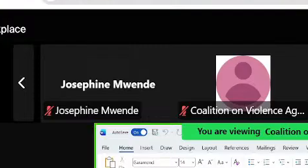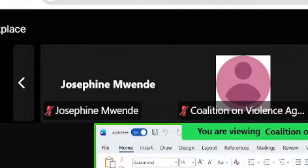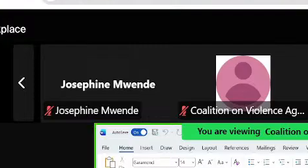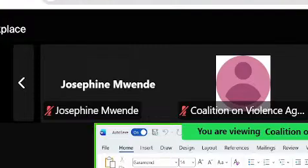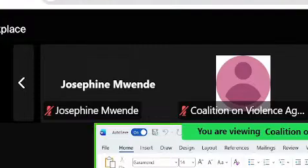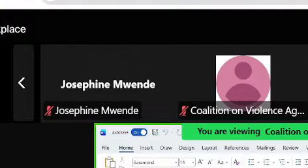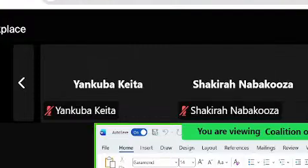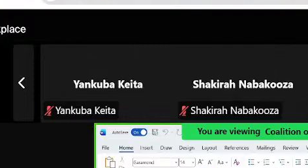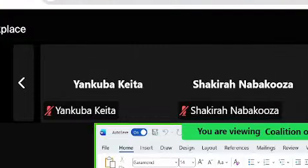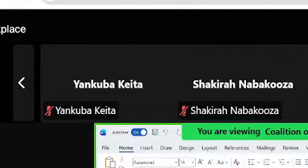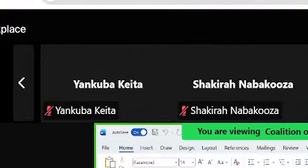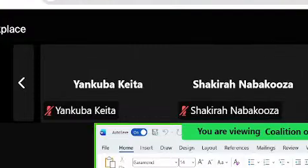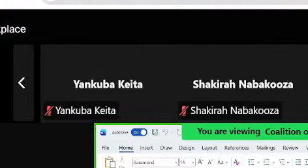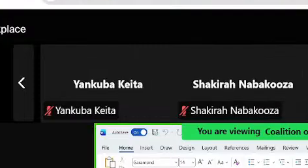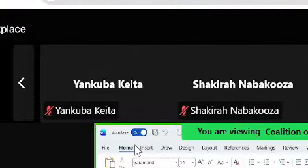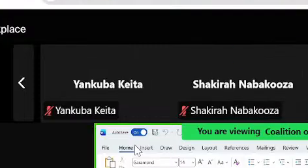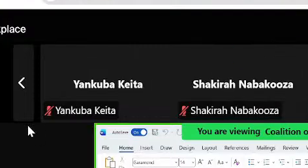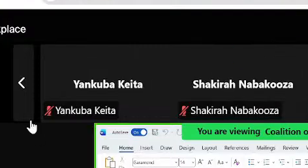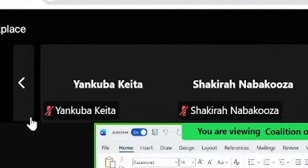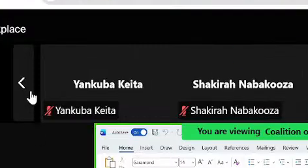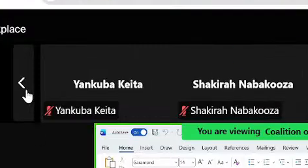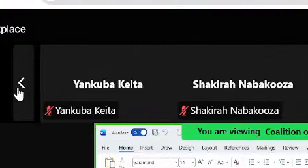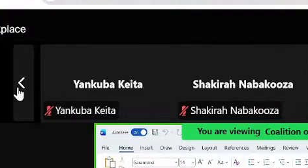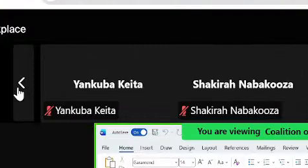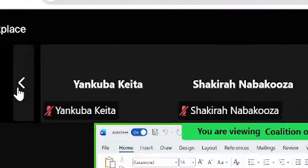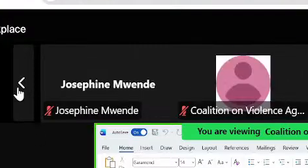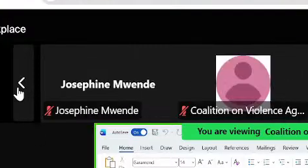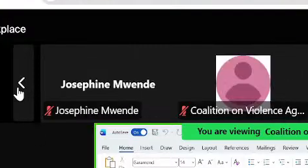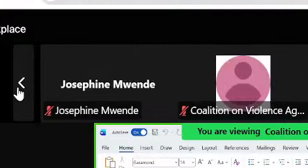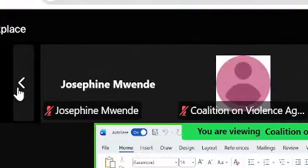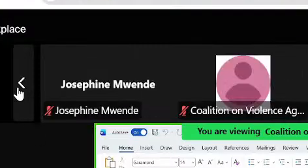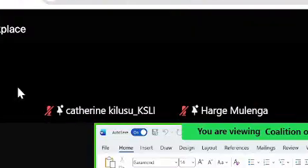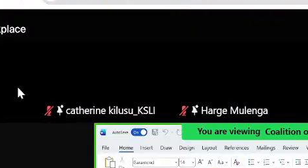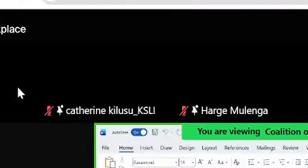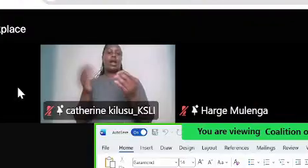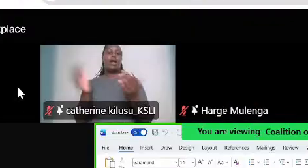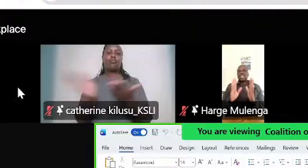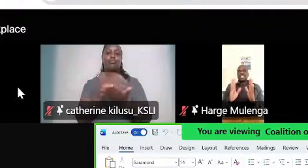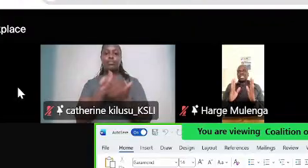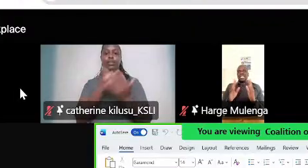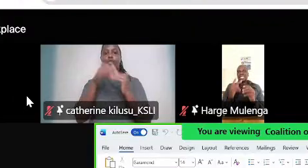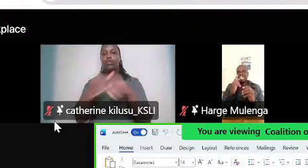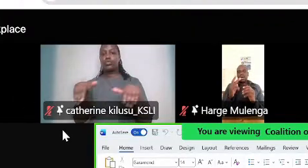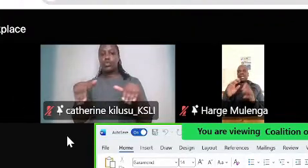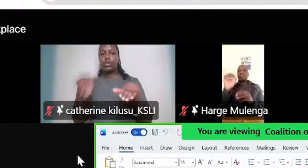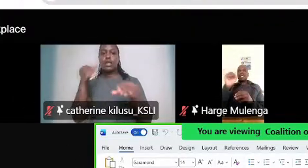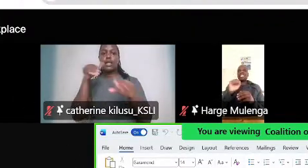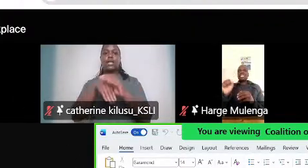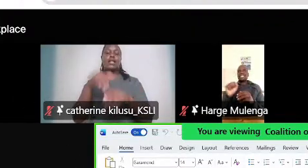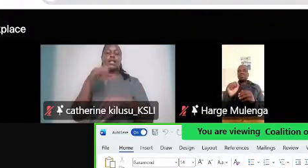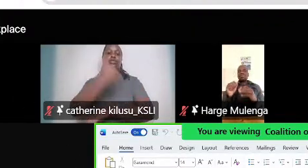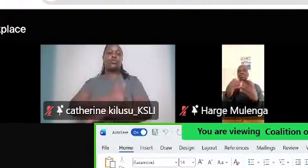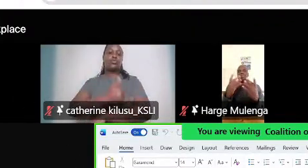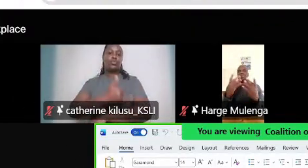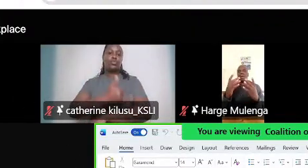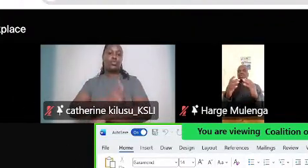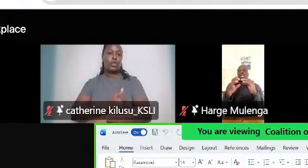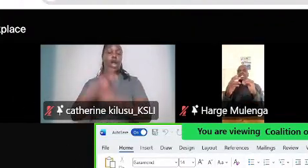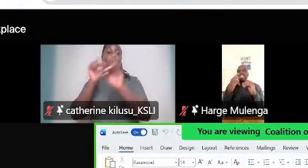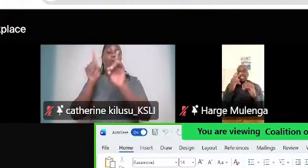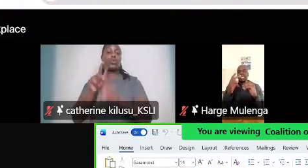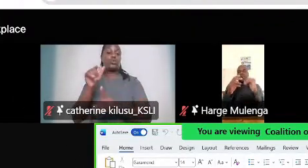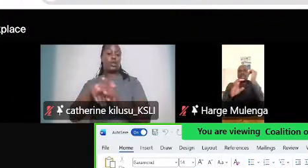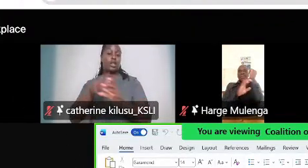uncomfortable truths about exclusion within our systems, within institutions, but also within our